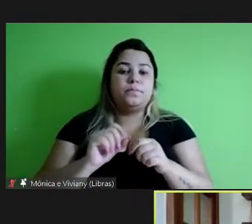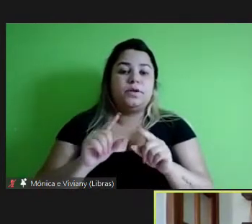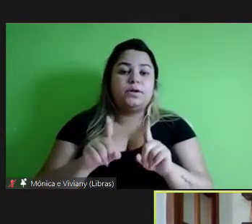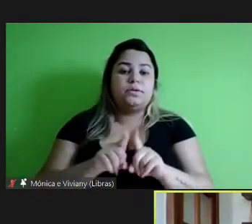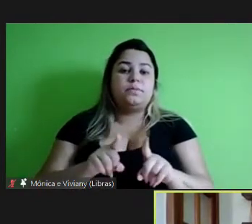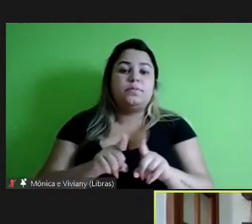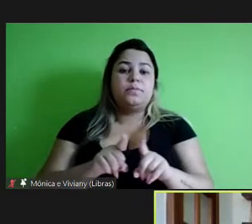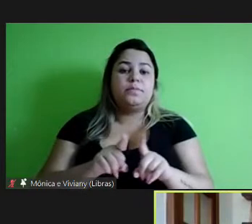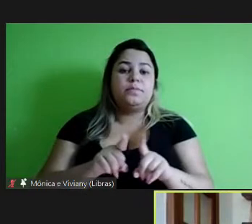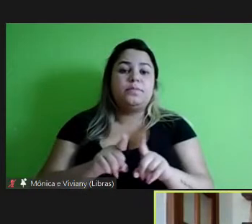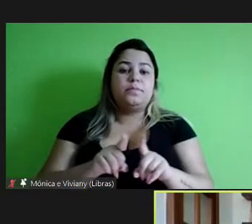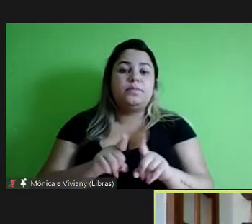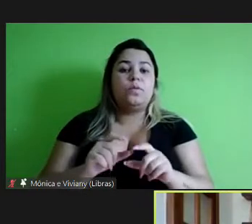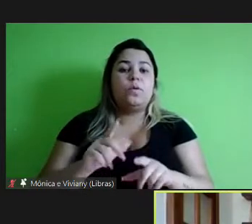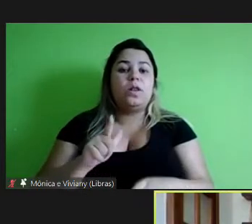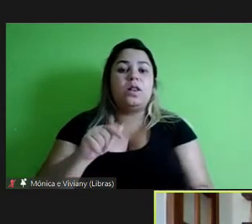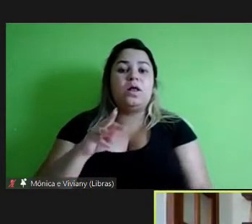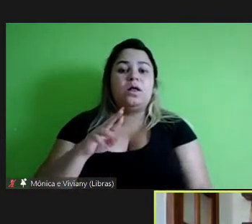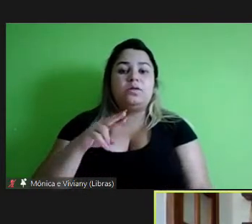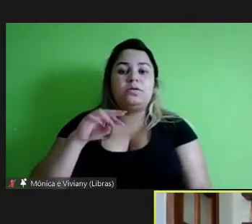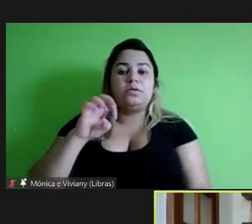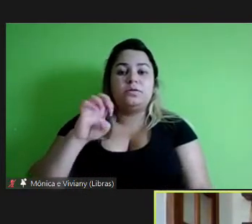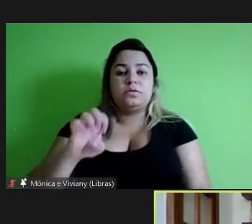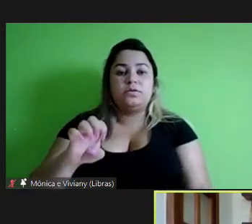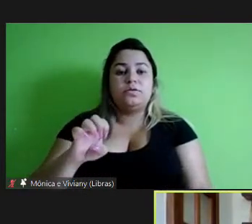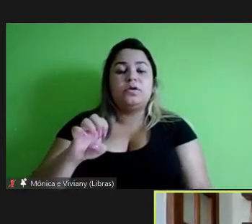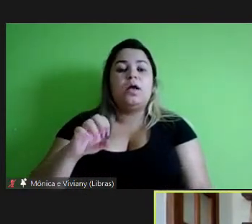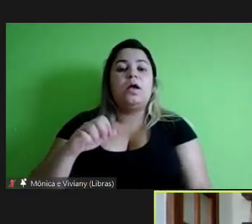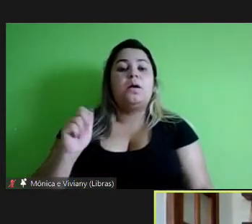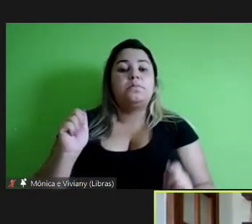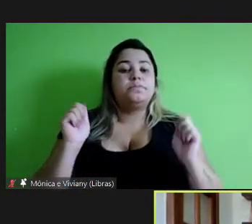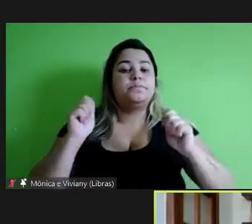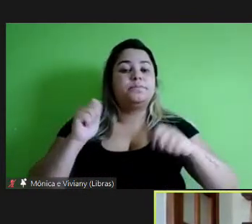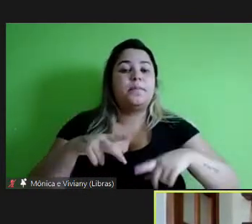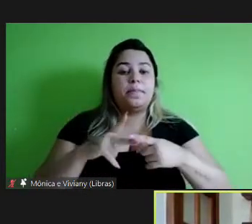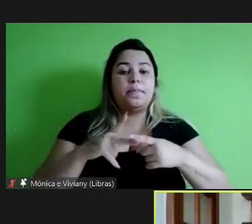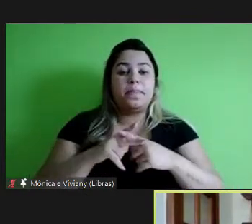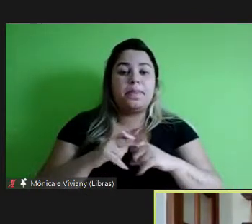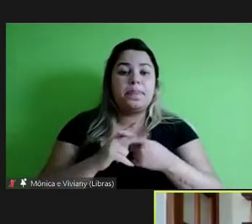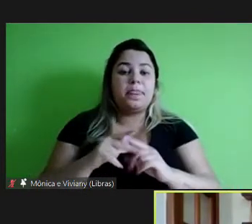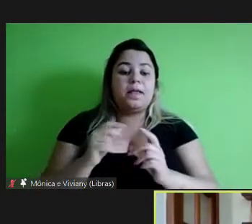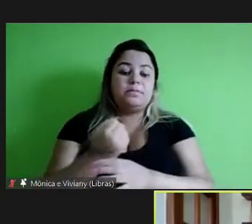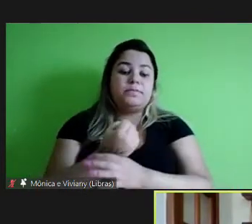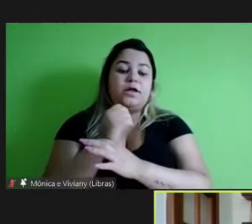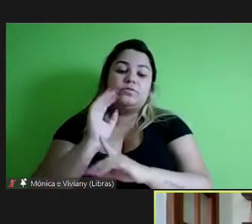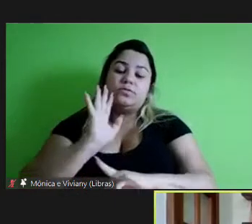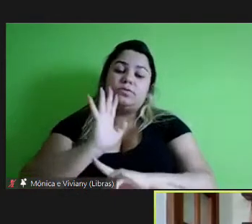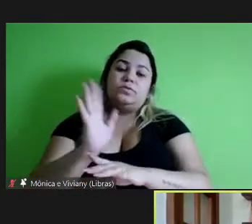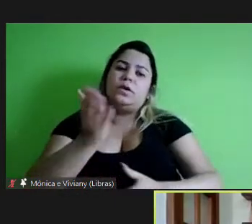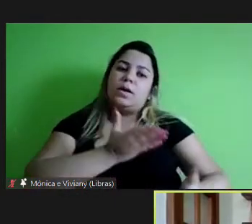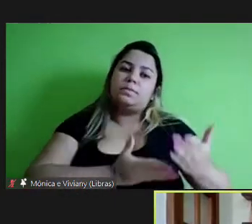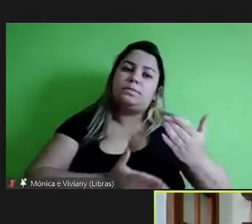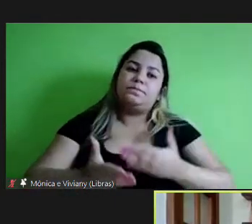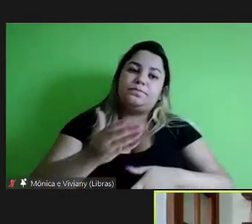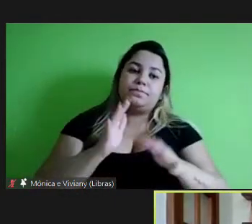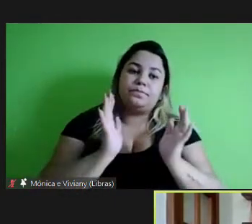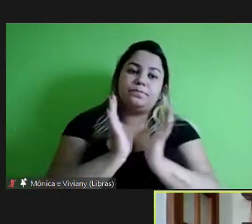context of the pandemic. It was very latent, the necessity to have tools to support the